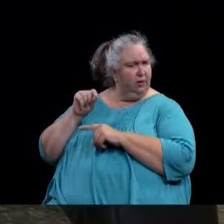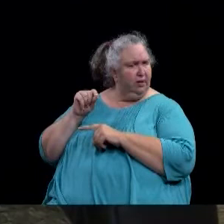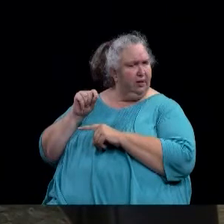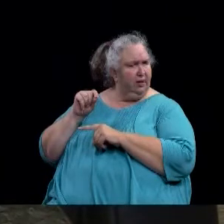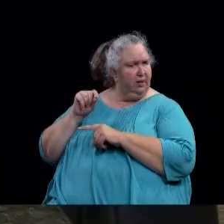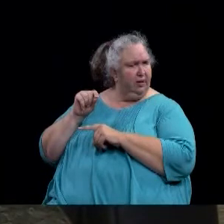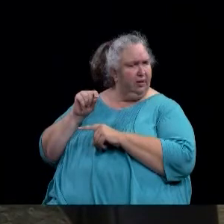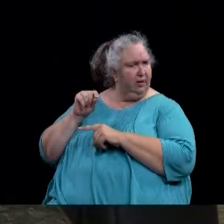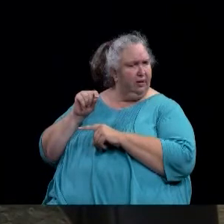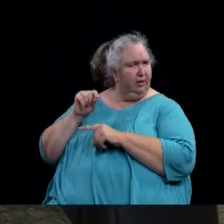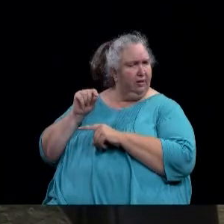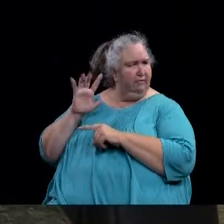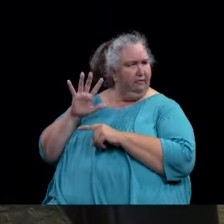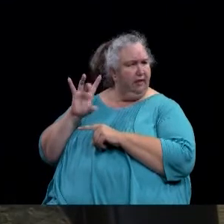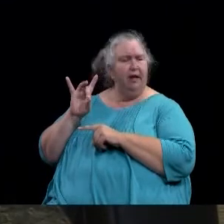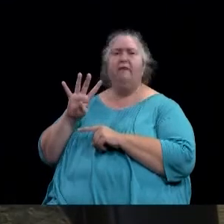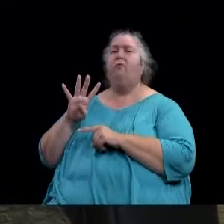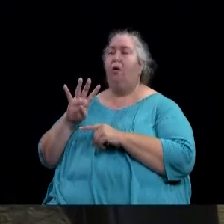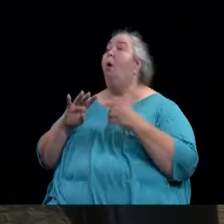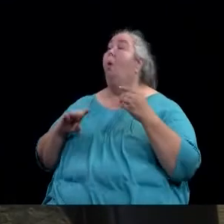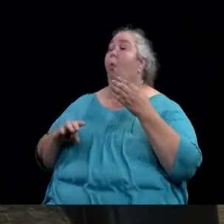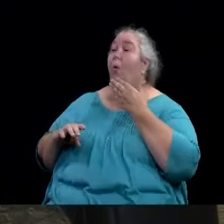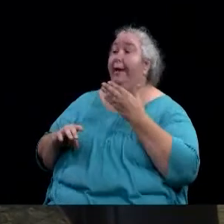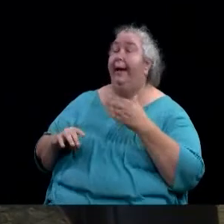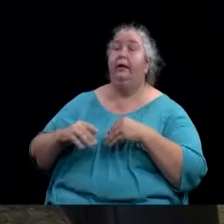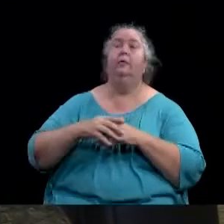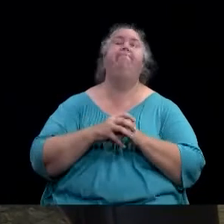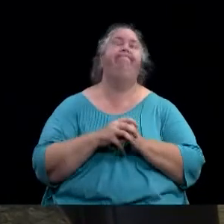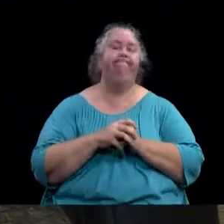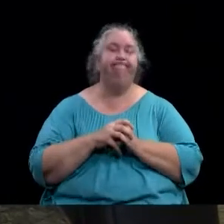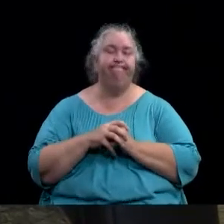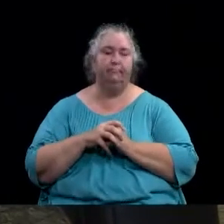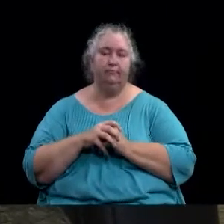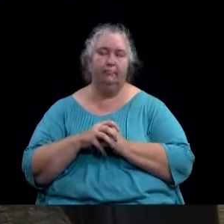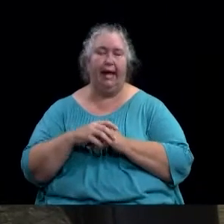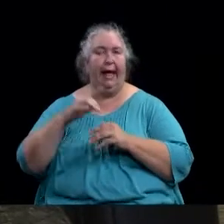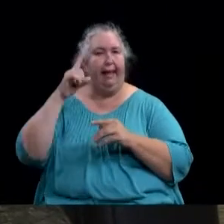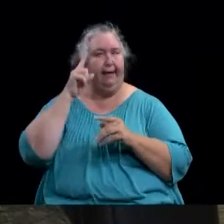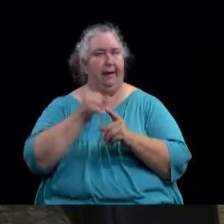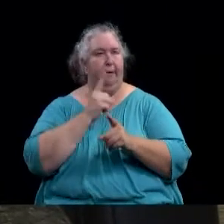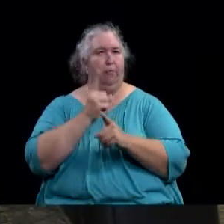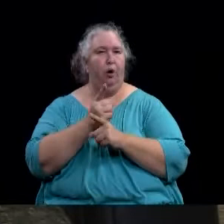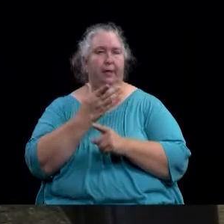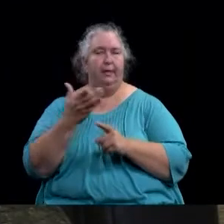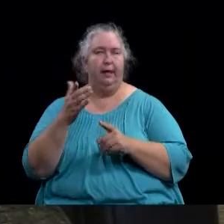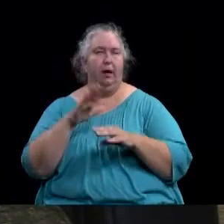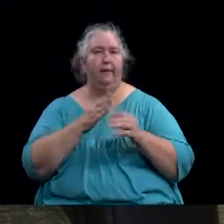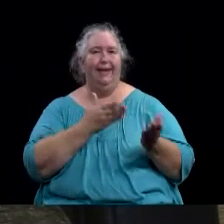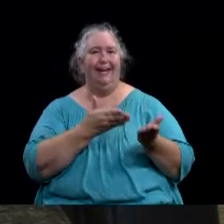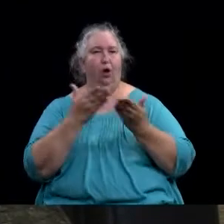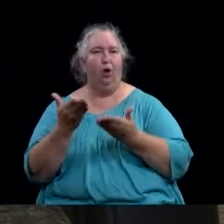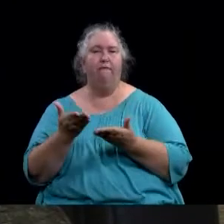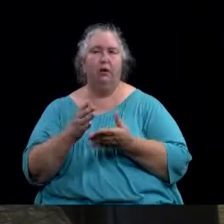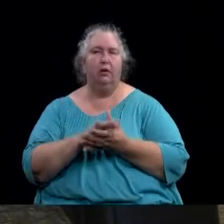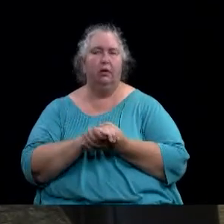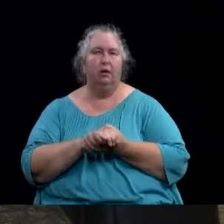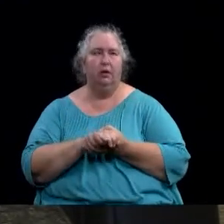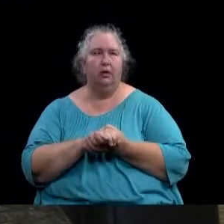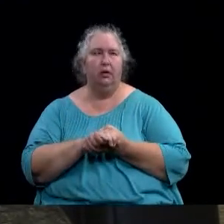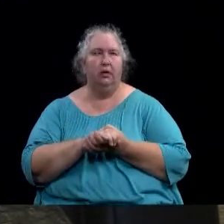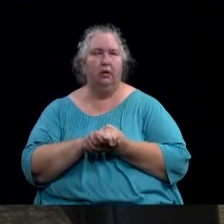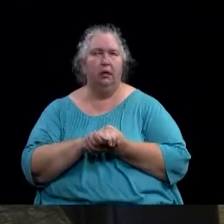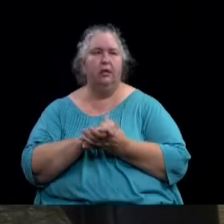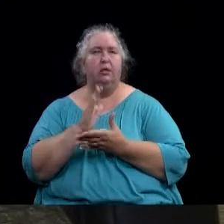Councilmember Wheel, I think the appropriate thing to do on the carryover, because there's some history there on how it started and how